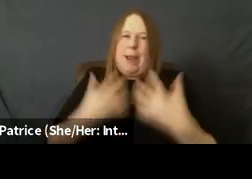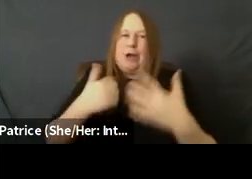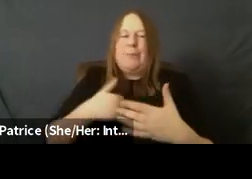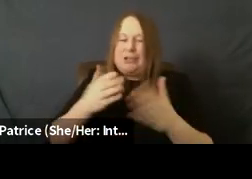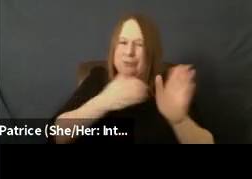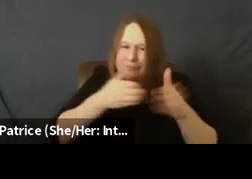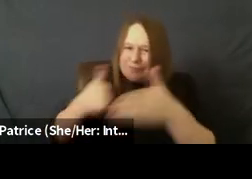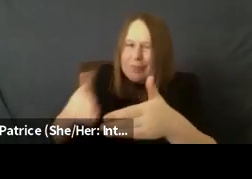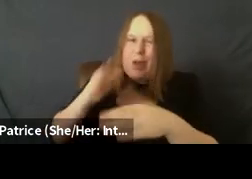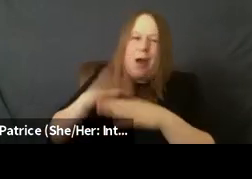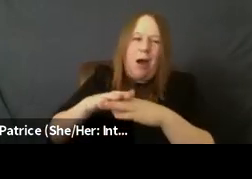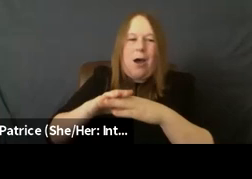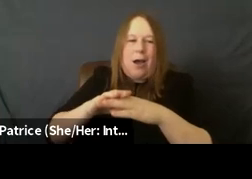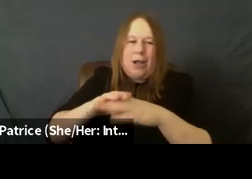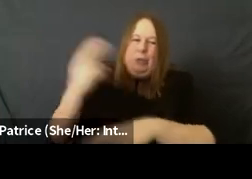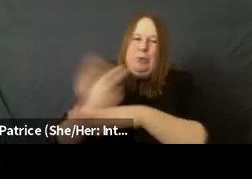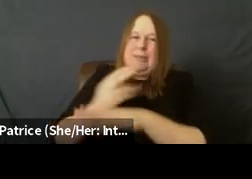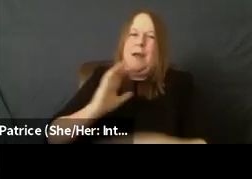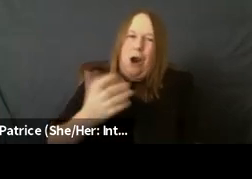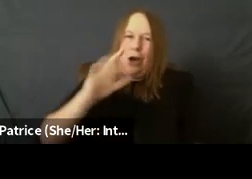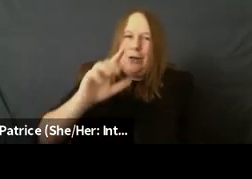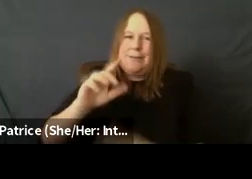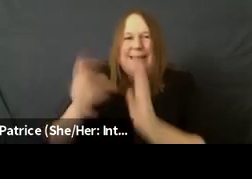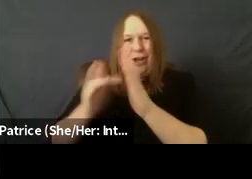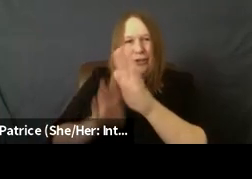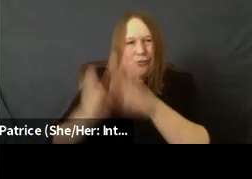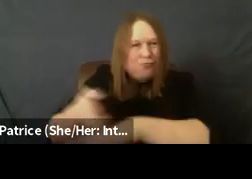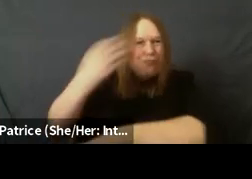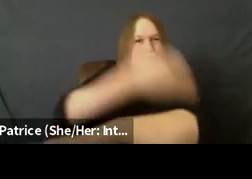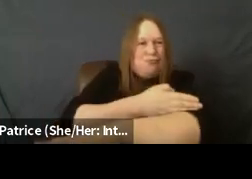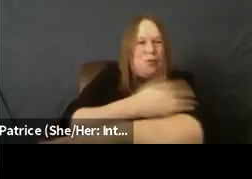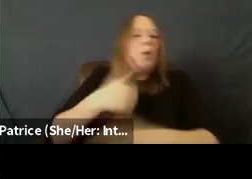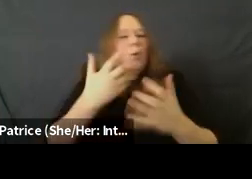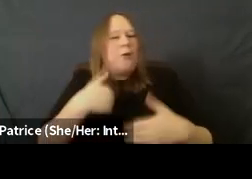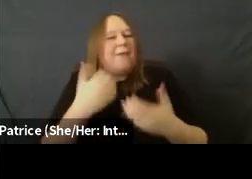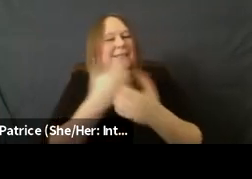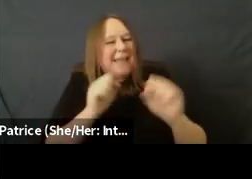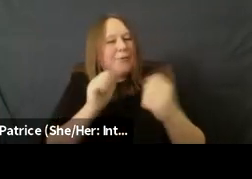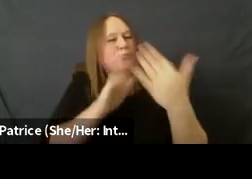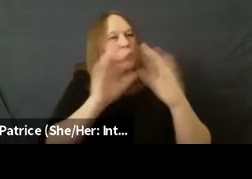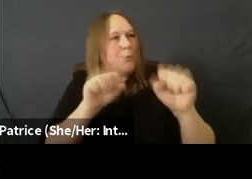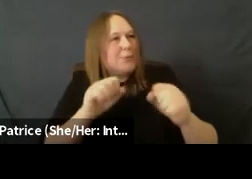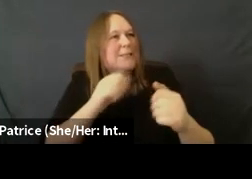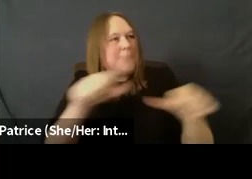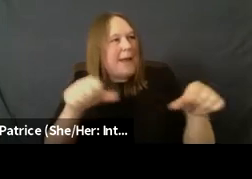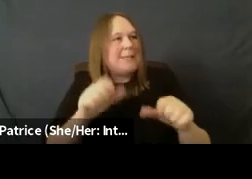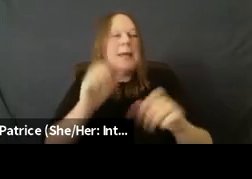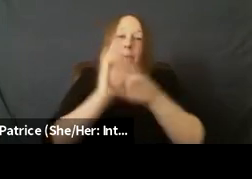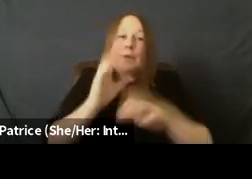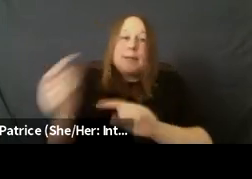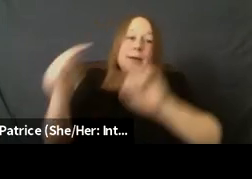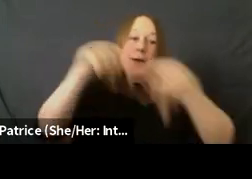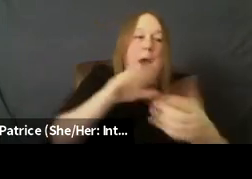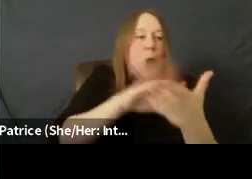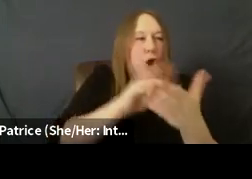towards democratizing our technology. We wanted to have a safe and approachable space where employees could come and learn and